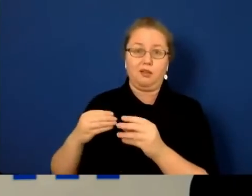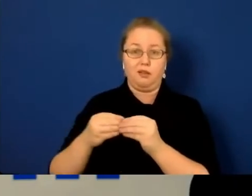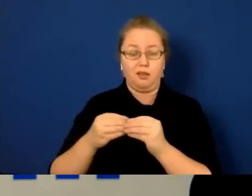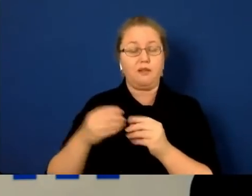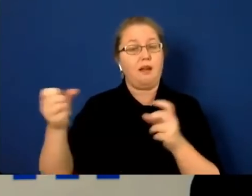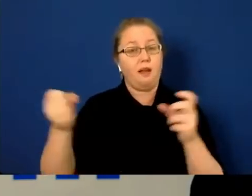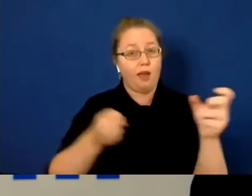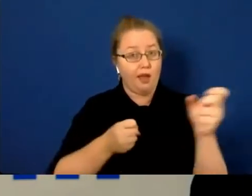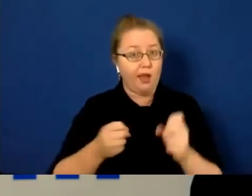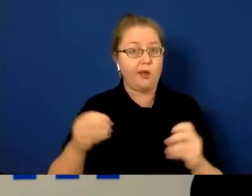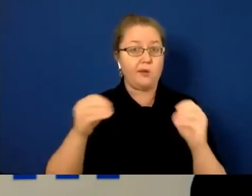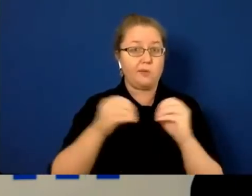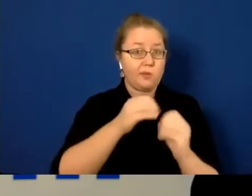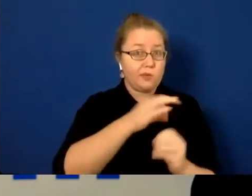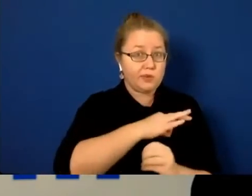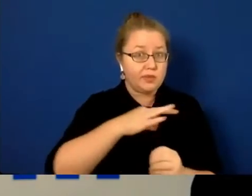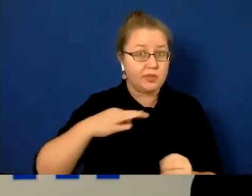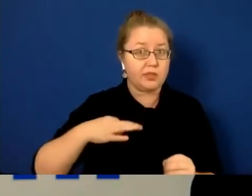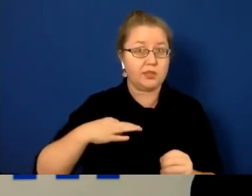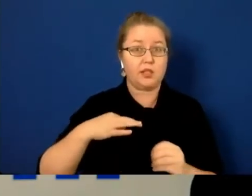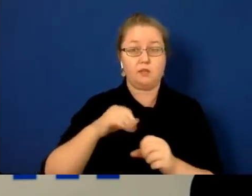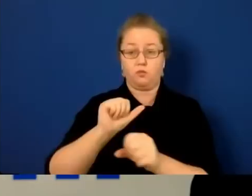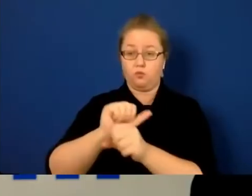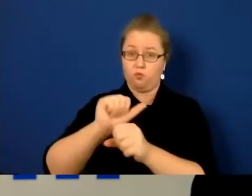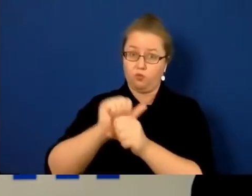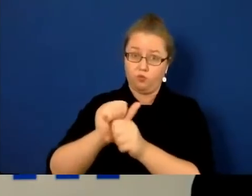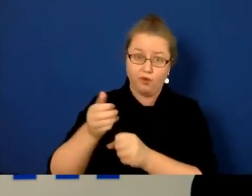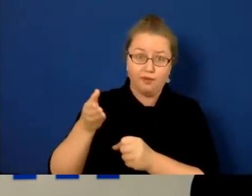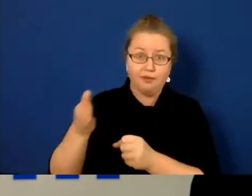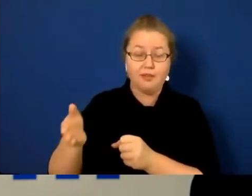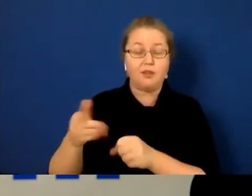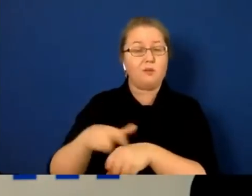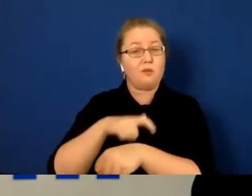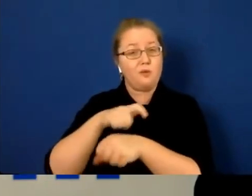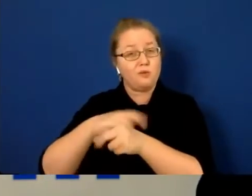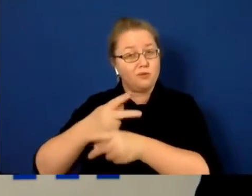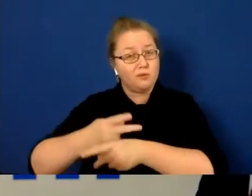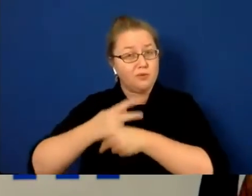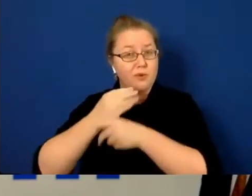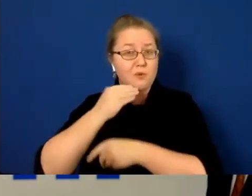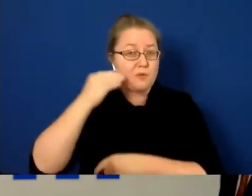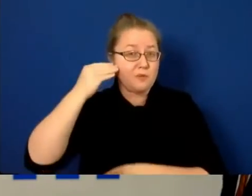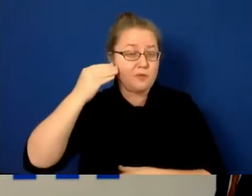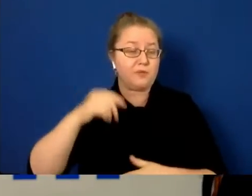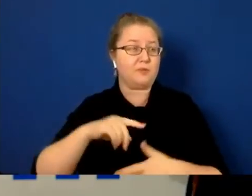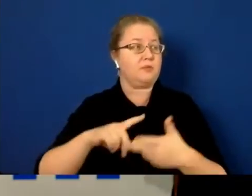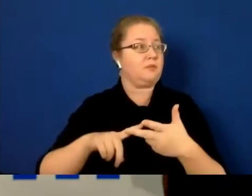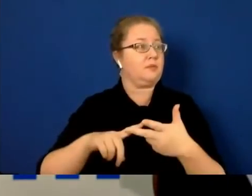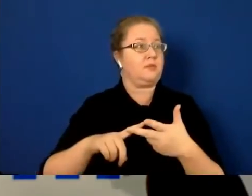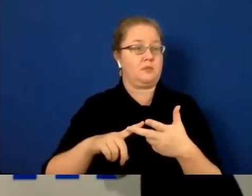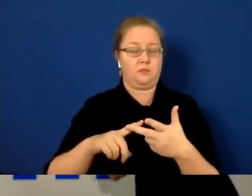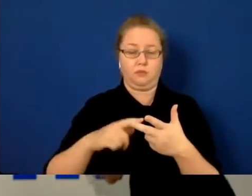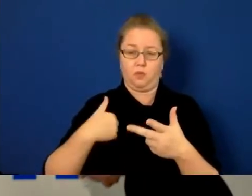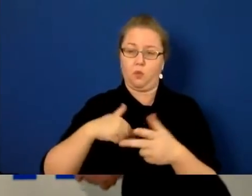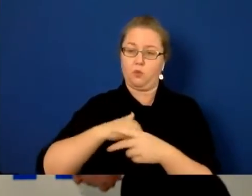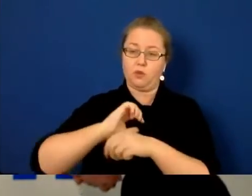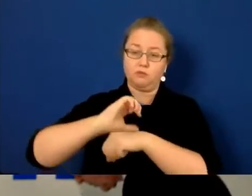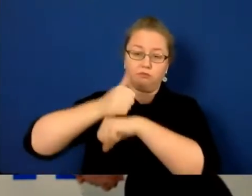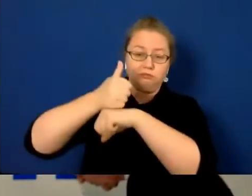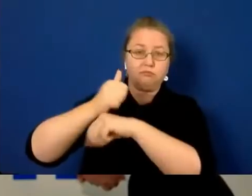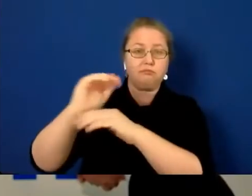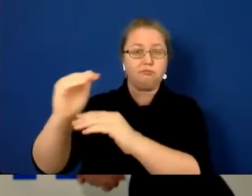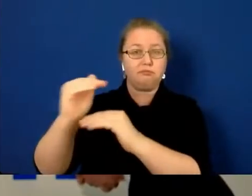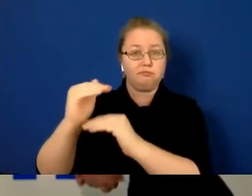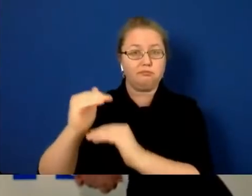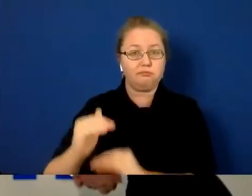seniors representative. We've been discussing the results of the survey that she did, and this has been top of mind for many,